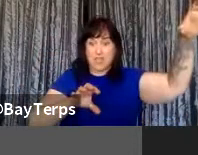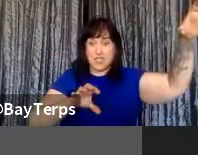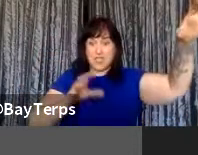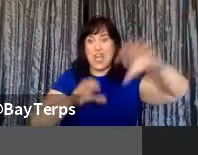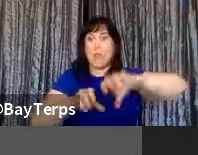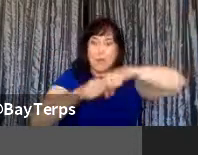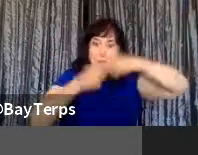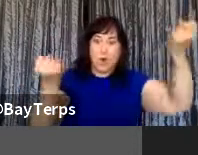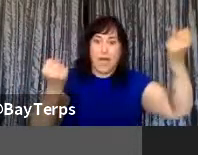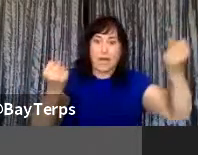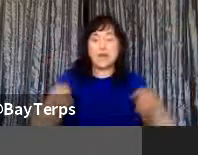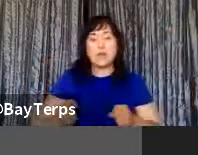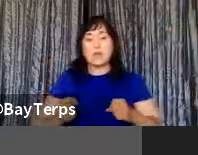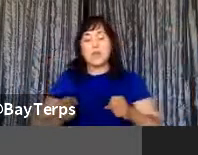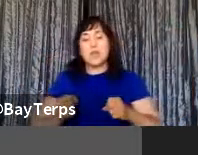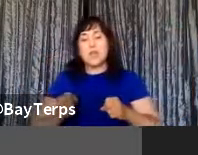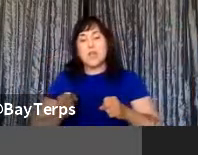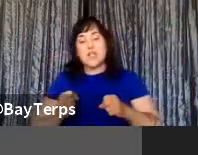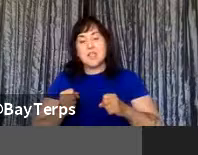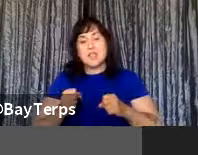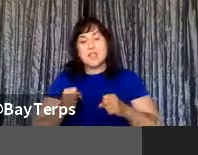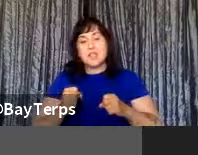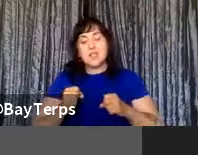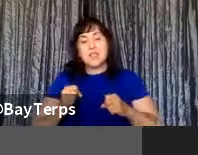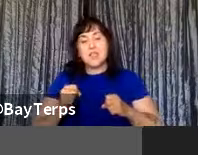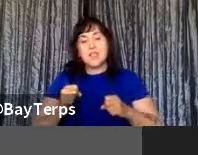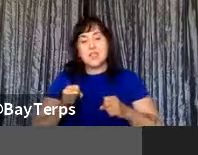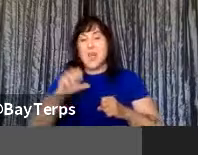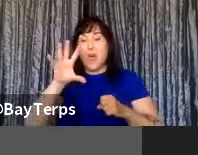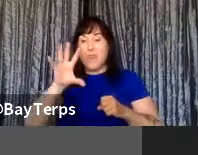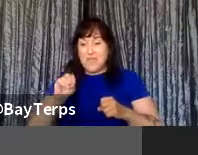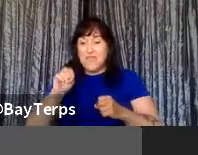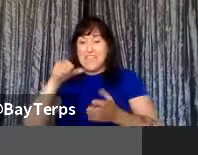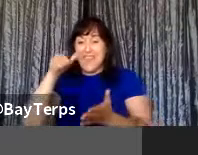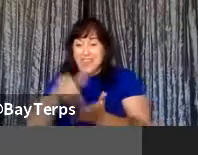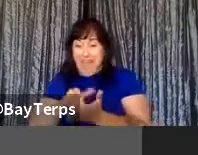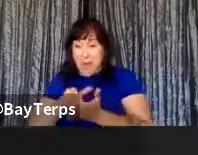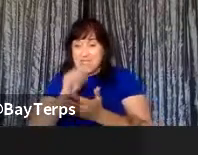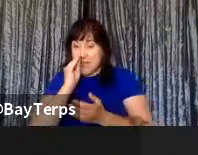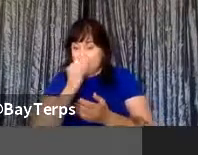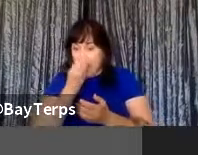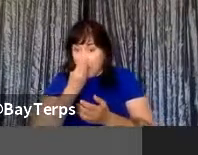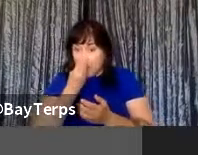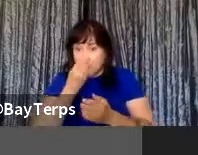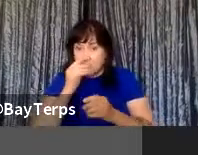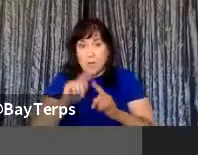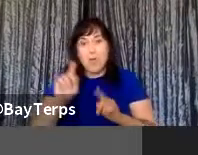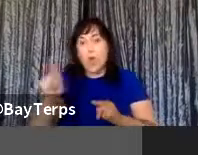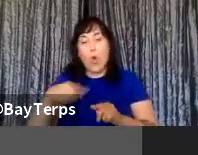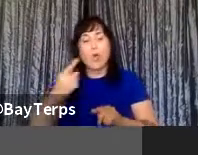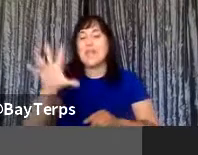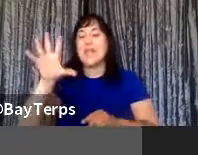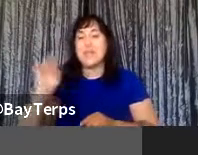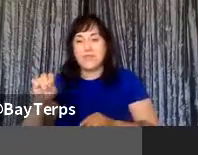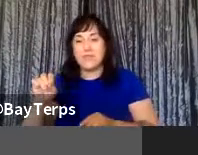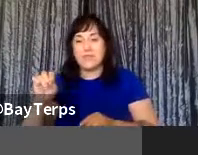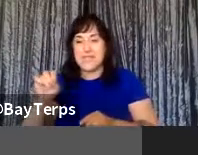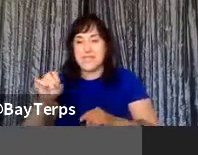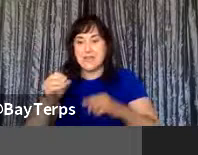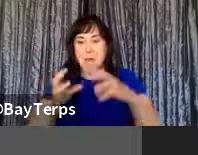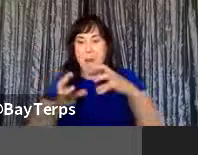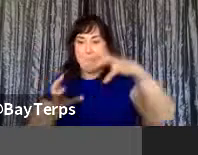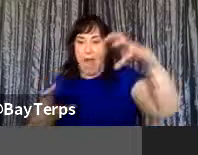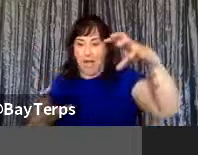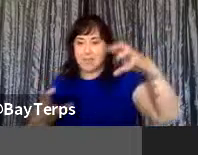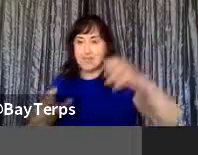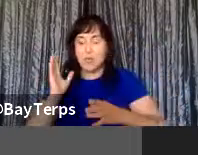those 50,000 blossoms, only 50 cacao pods will bear. And they'll come in lots of different colors, not only depending on